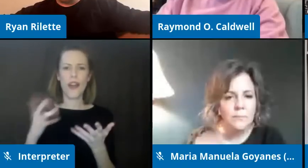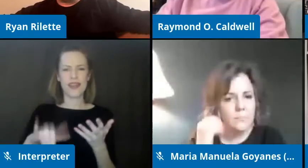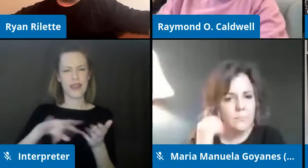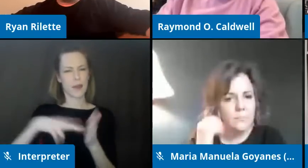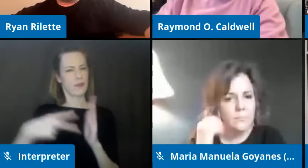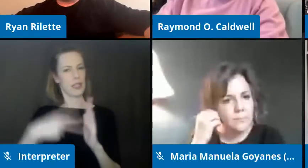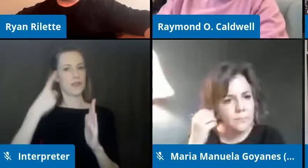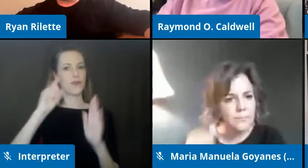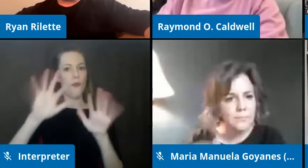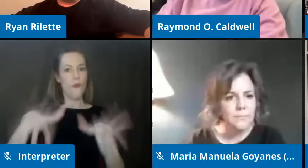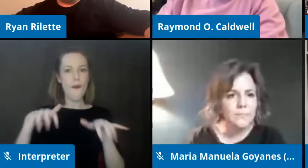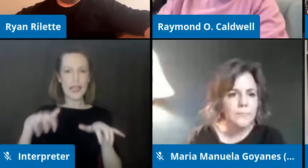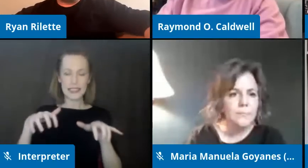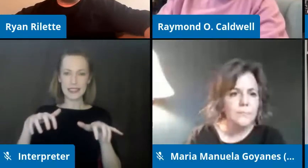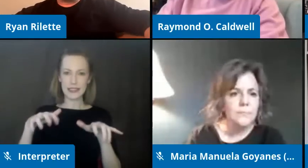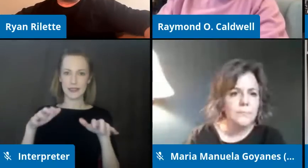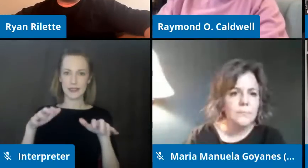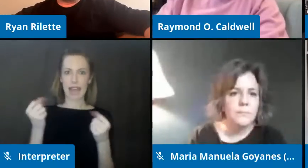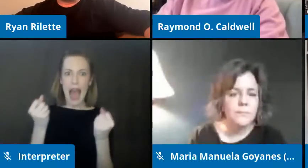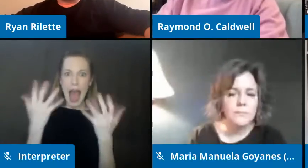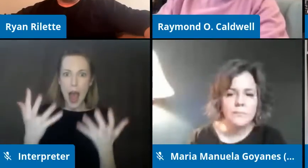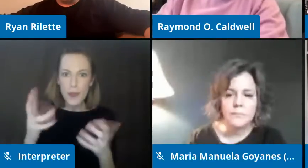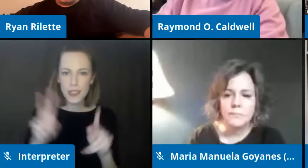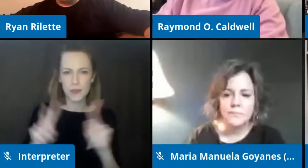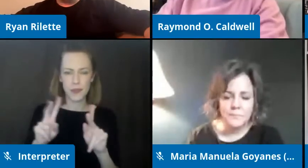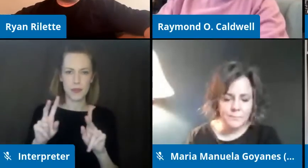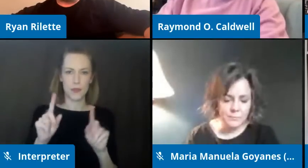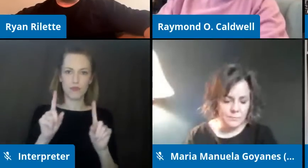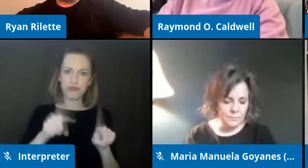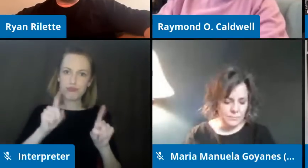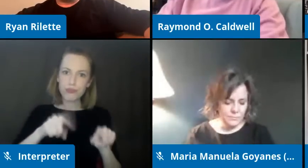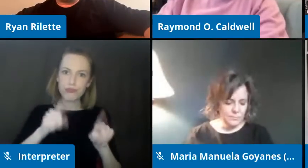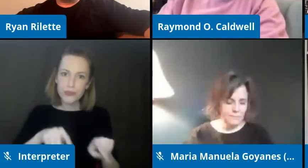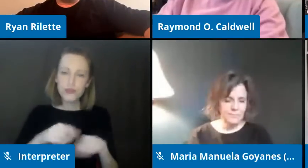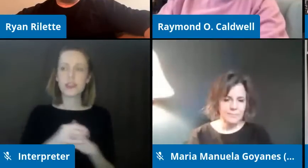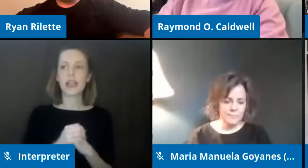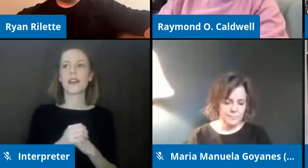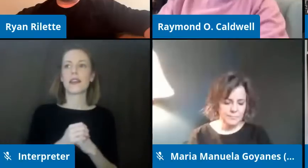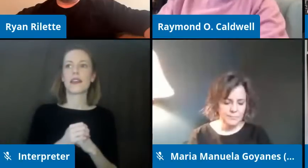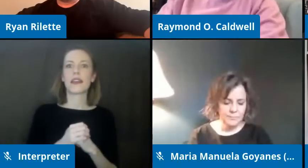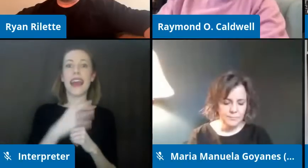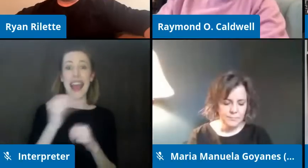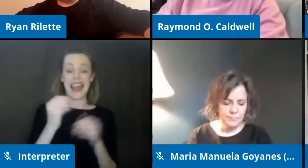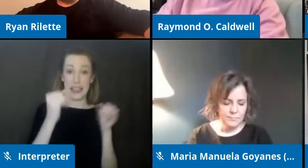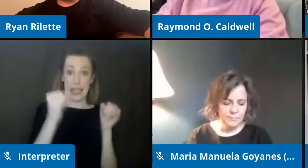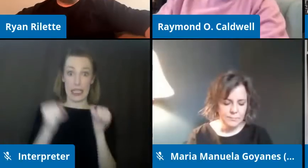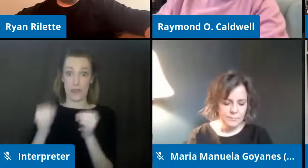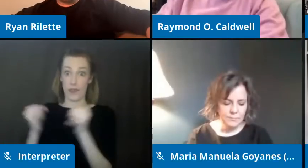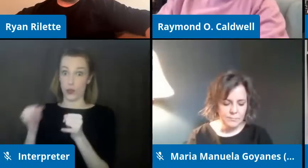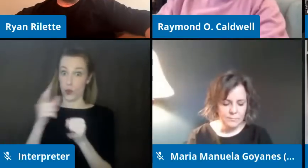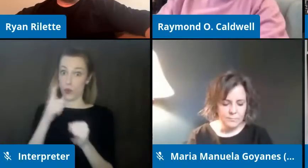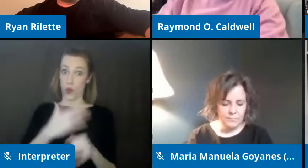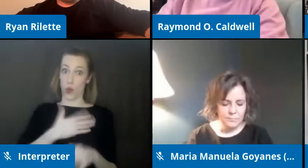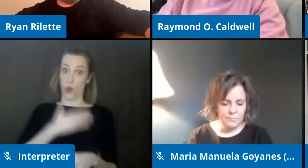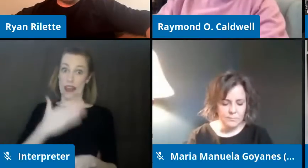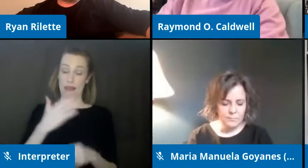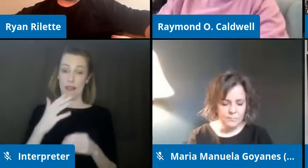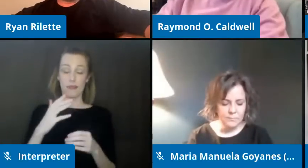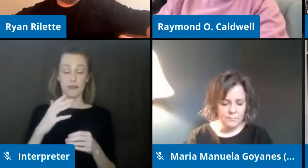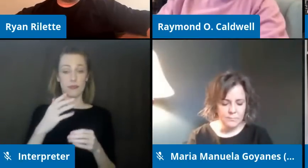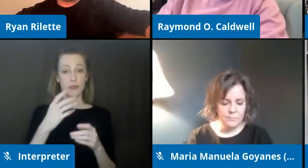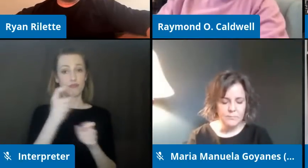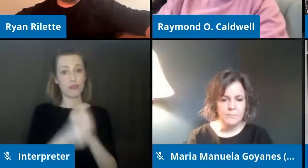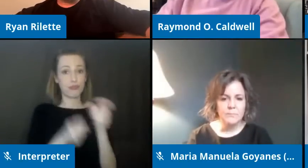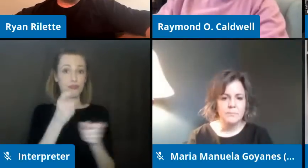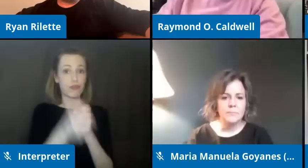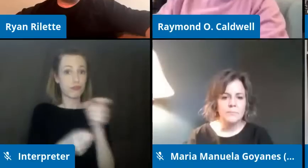with individual giving, I think in particular, given what's happening with the economy right now. So lots of big questions that we're trying to map